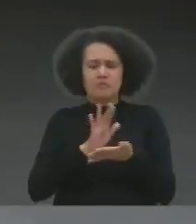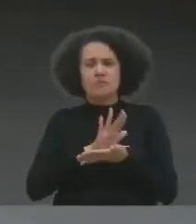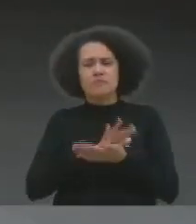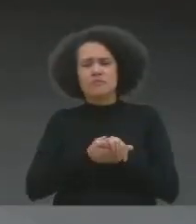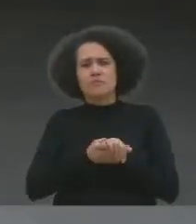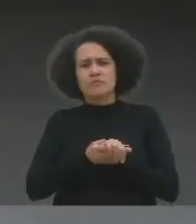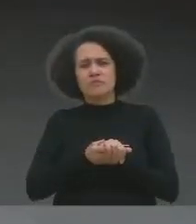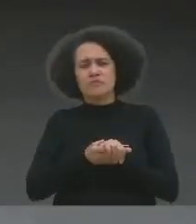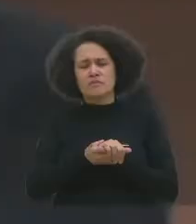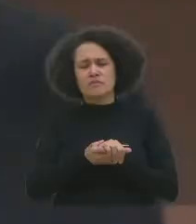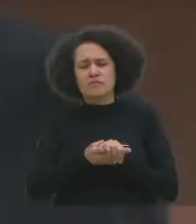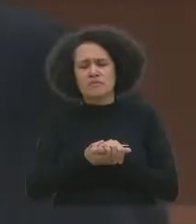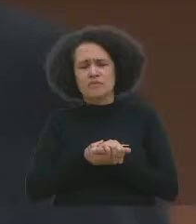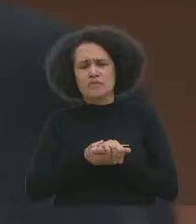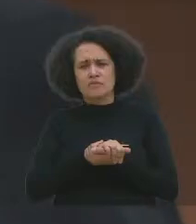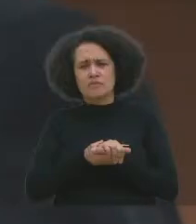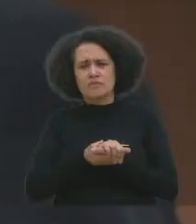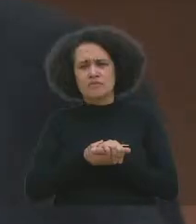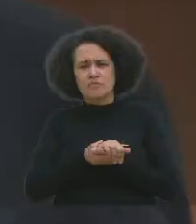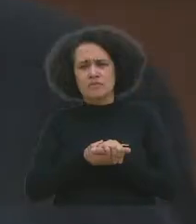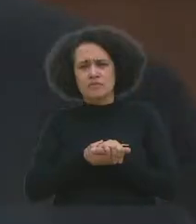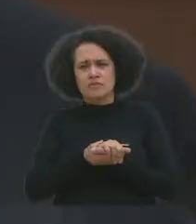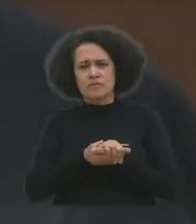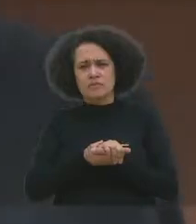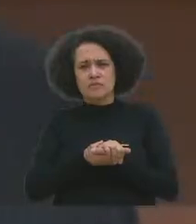are spirits. That's what they are.